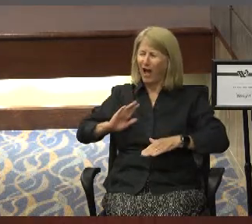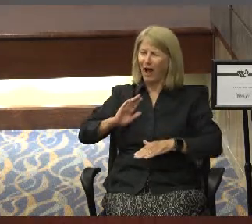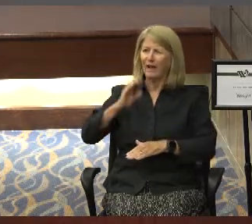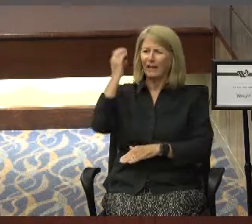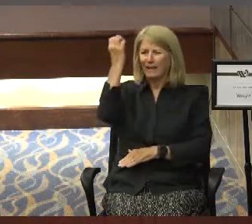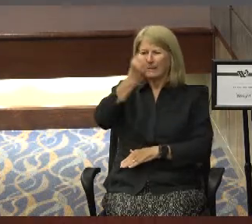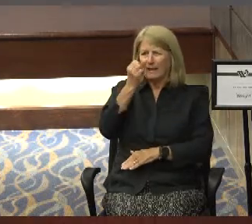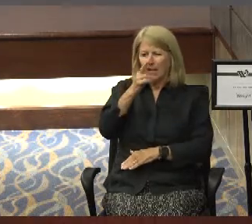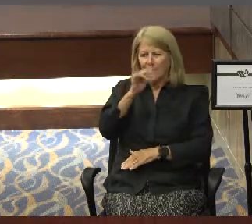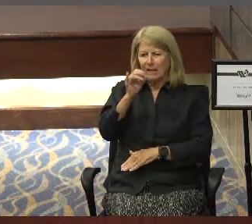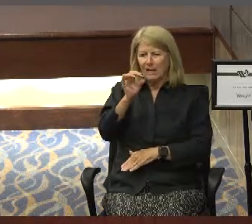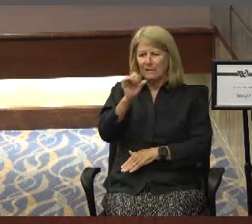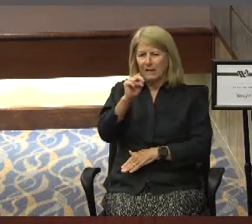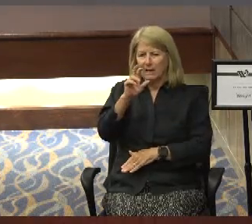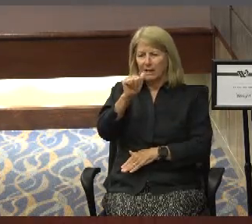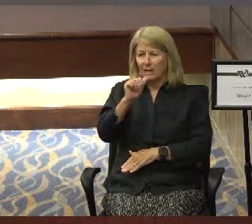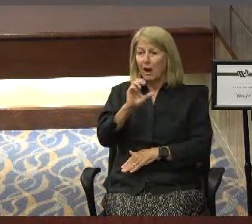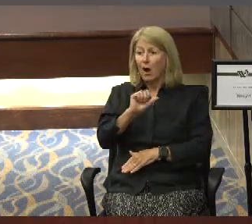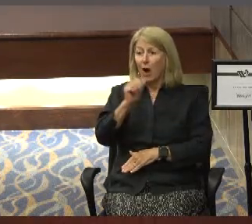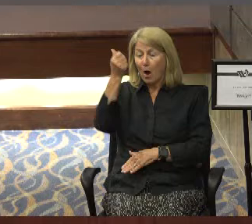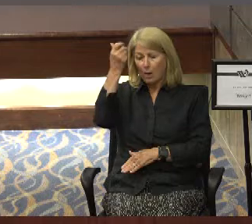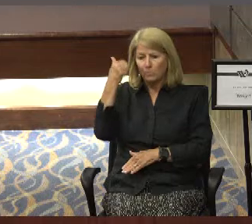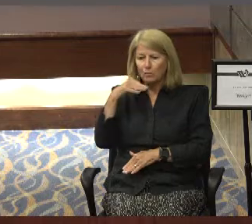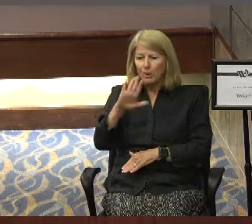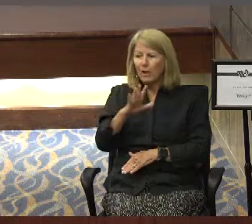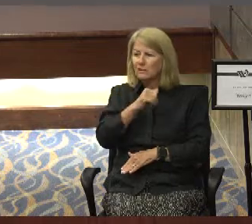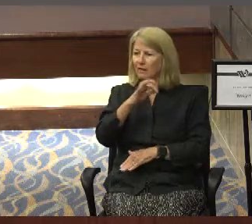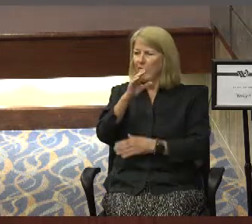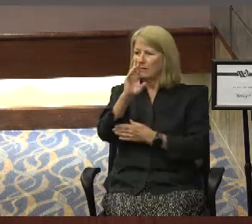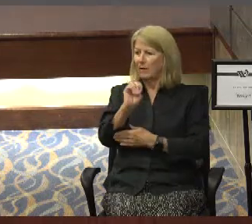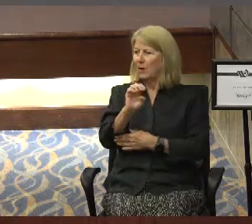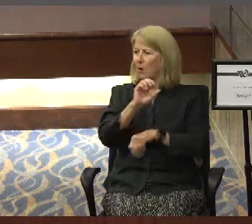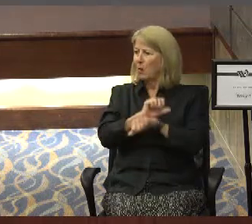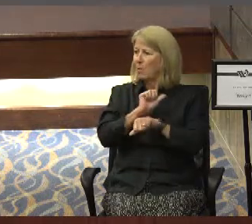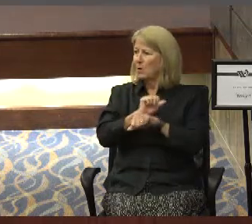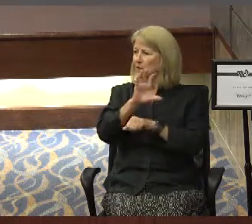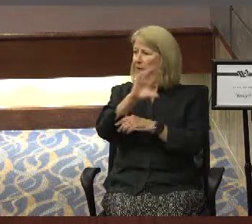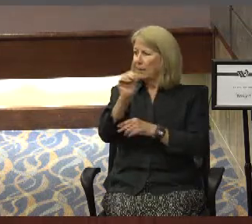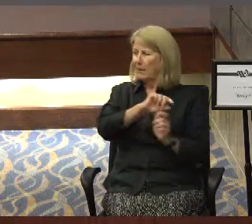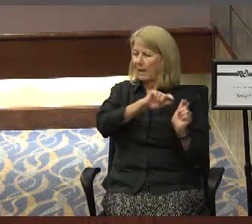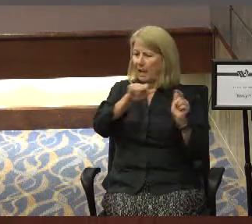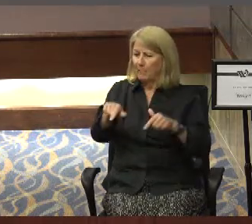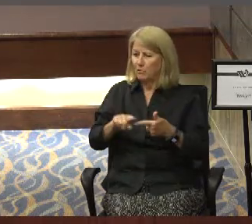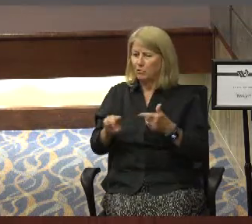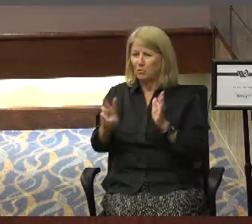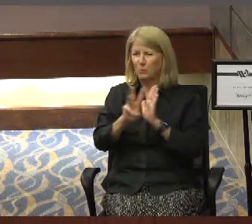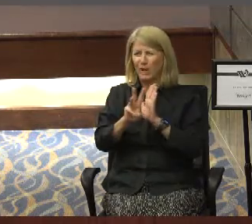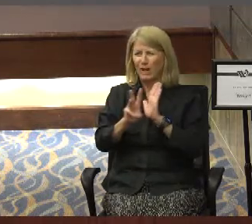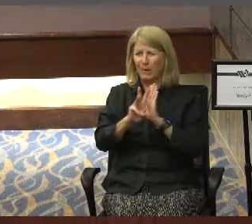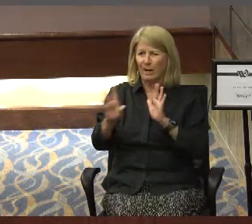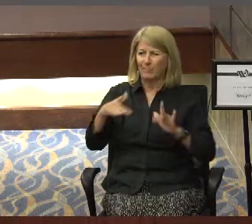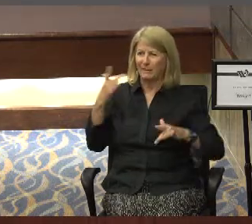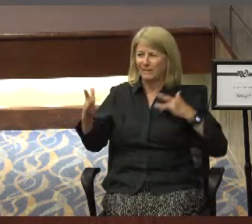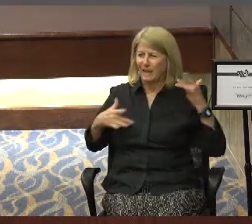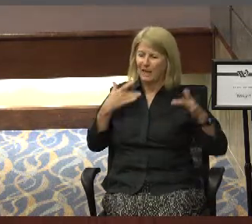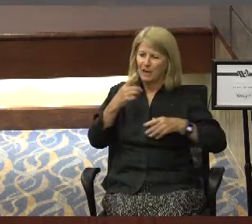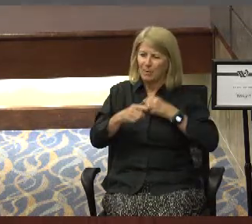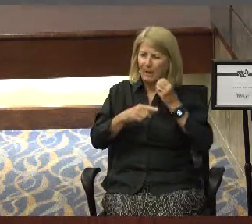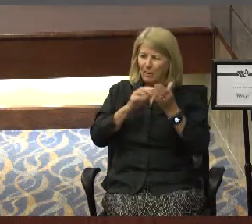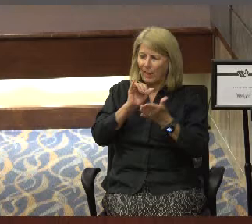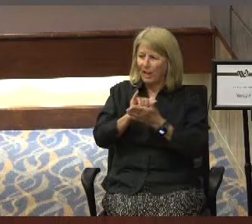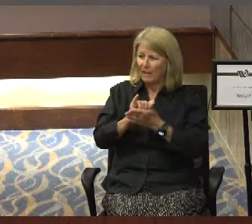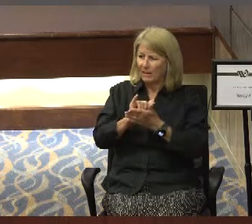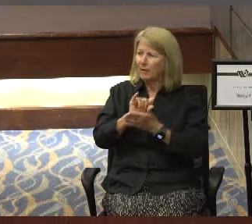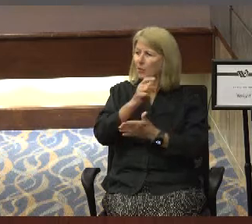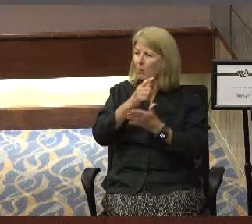Vienna, Austria. There's an old wireworks company, and it's coming to Waco. And I'm excited about what this company